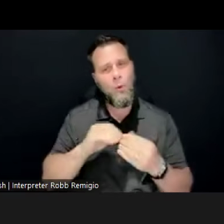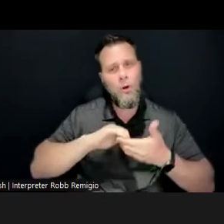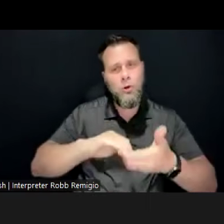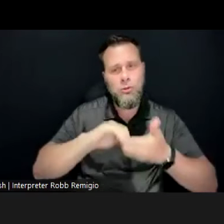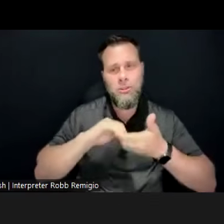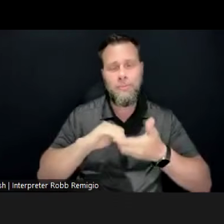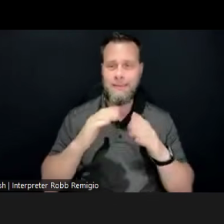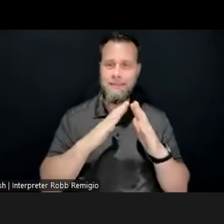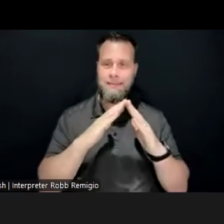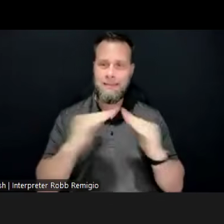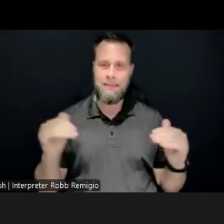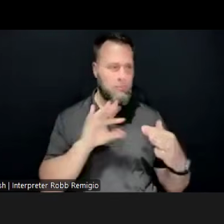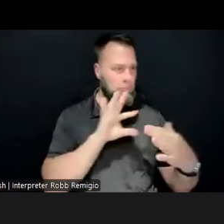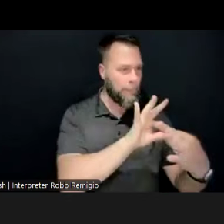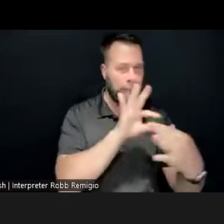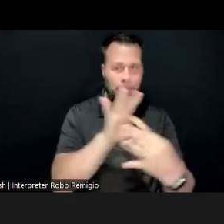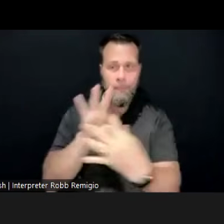collaboration.